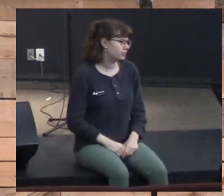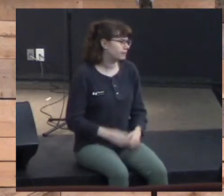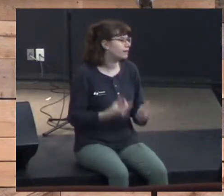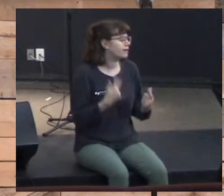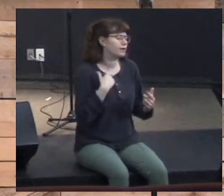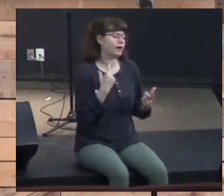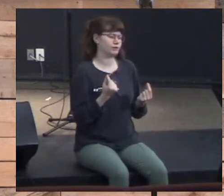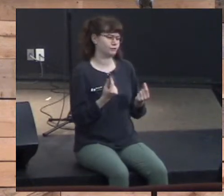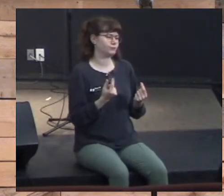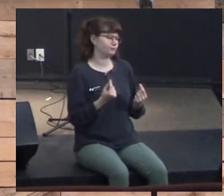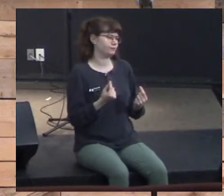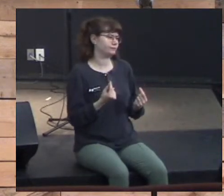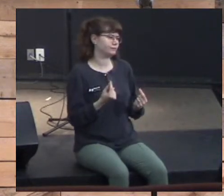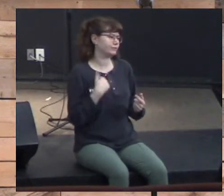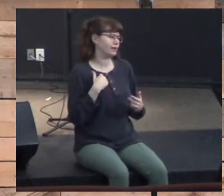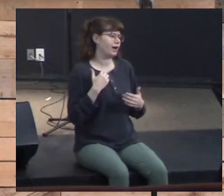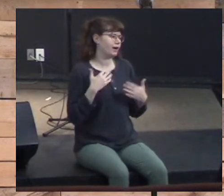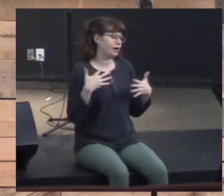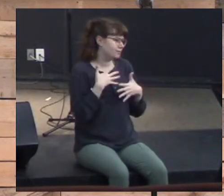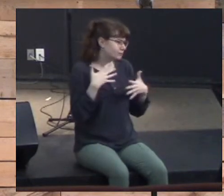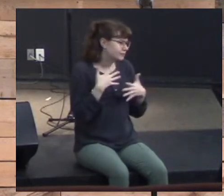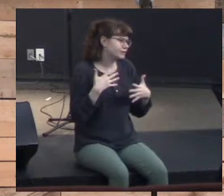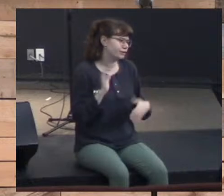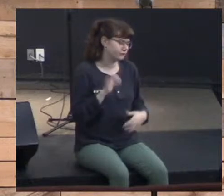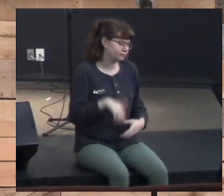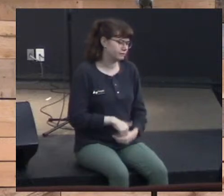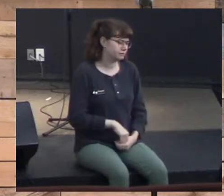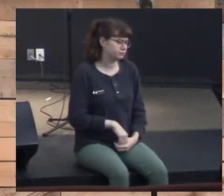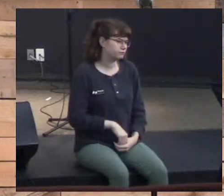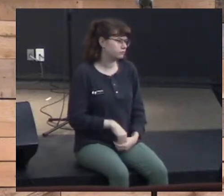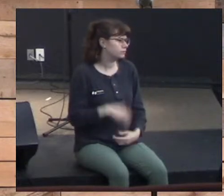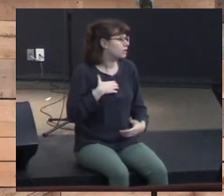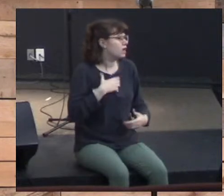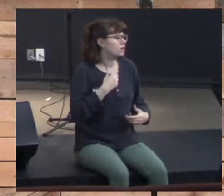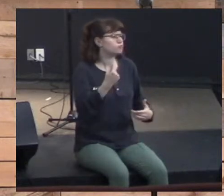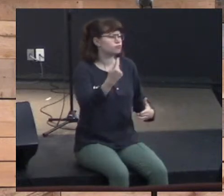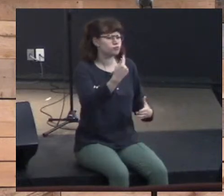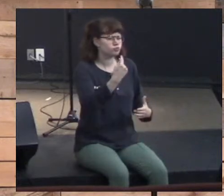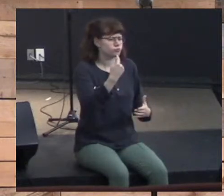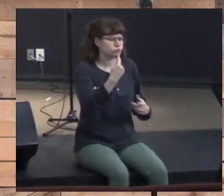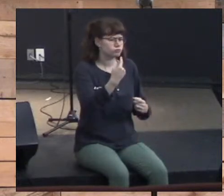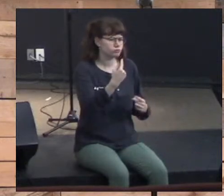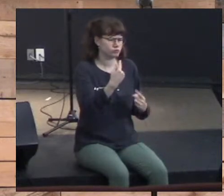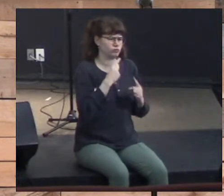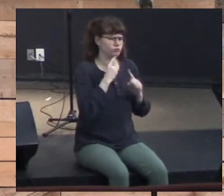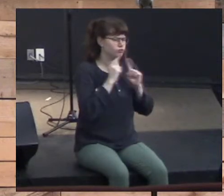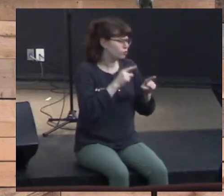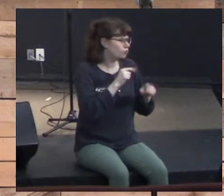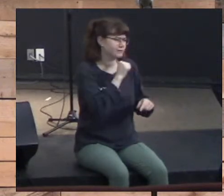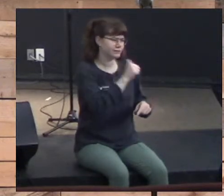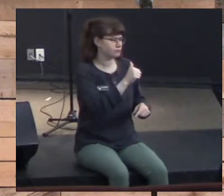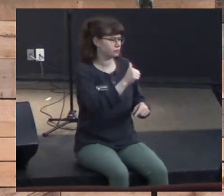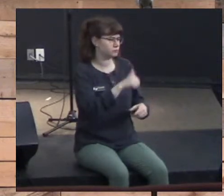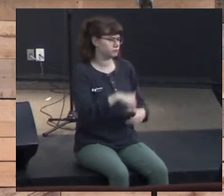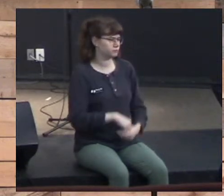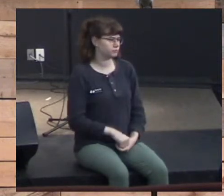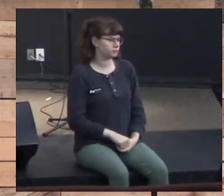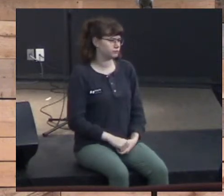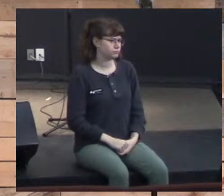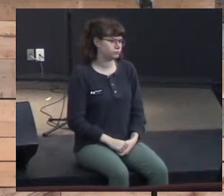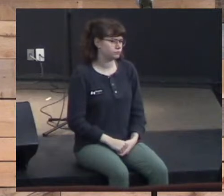I do. I mean, I do personally. But guess what? We're called not to, right? That's right. We're called not to really to fear things.